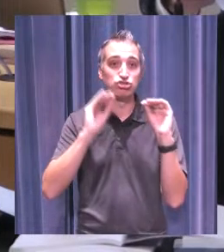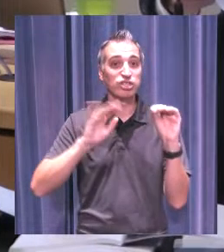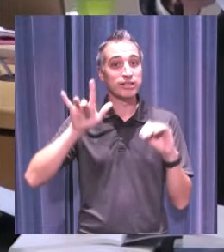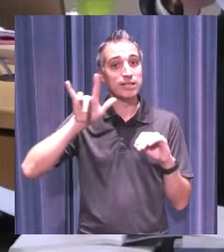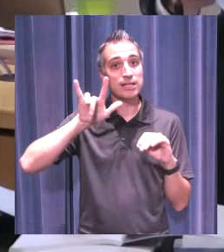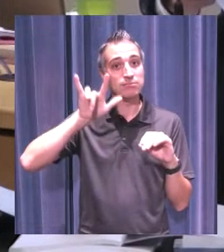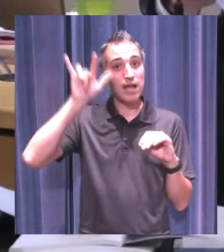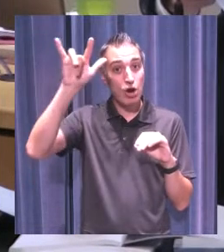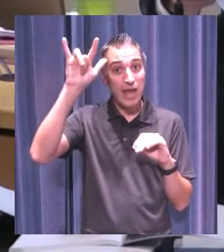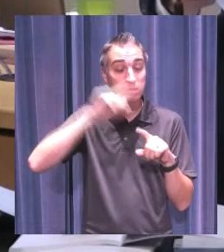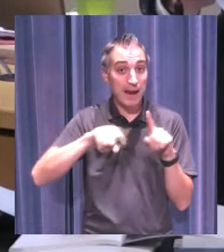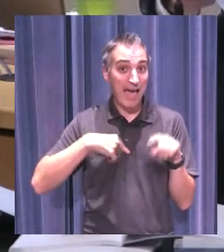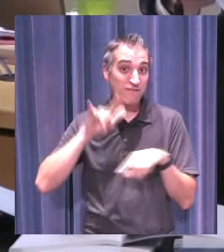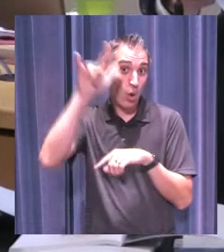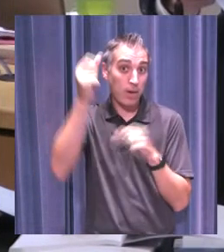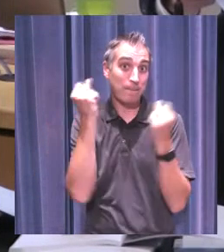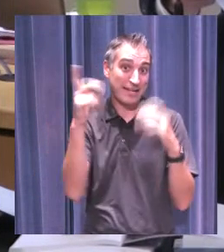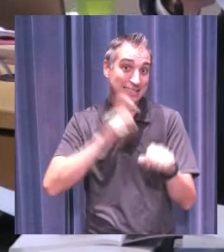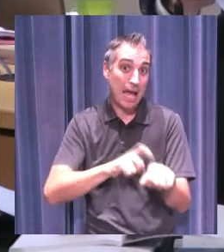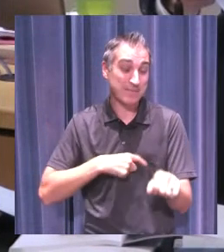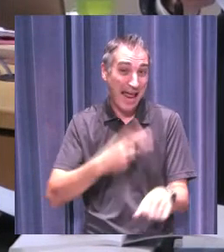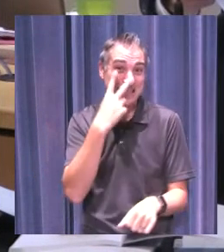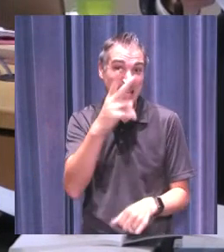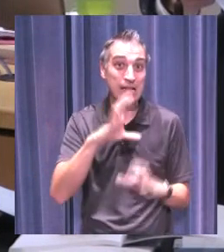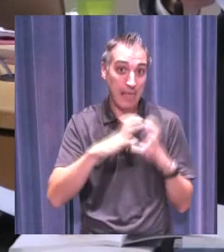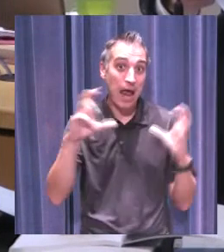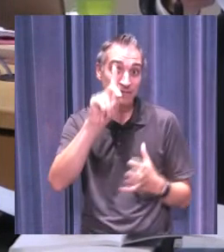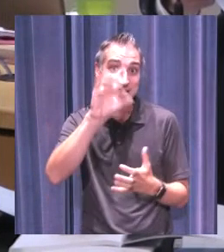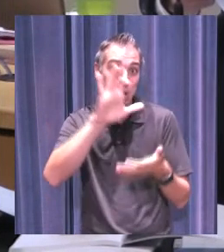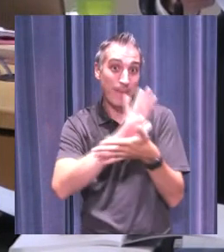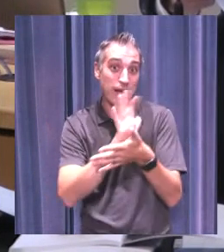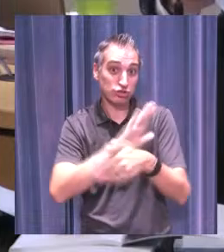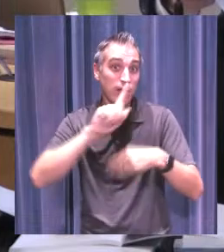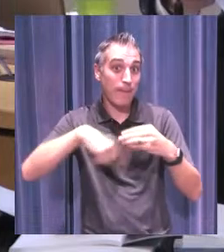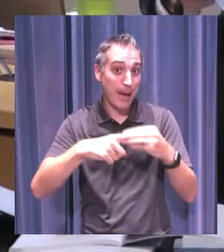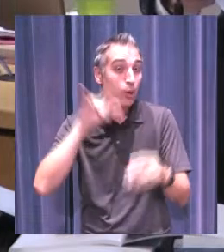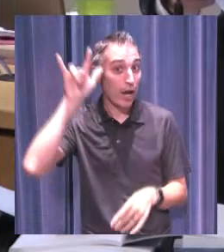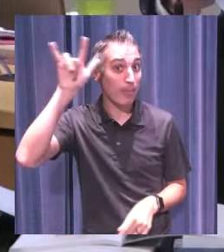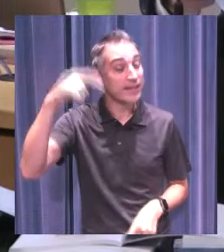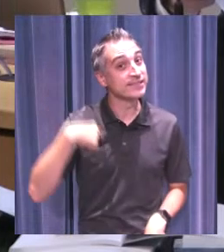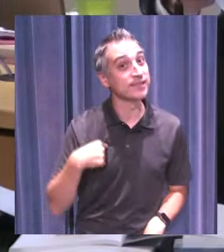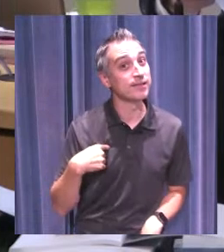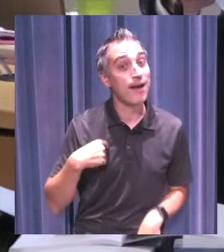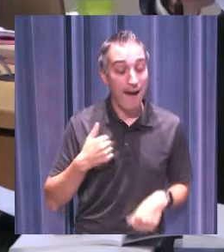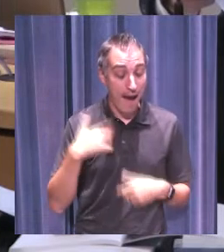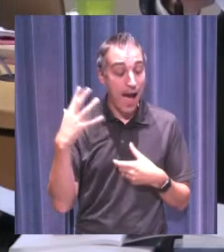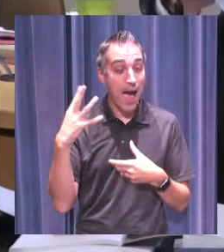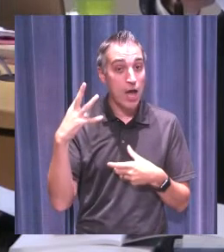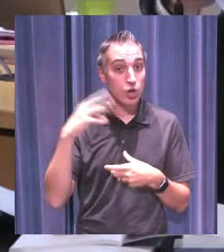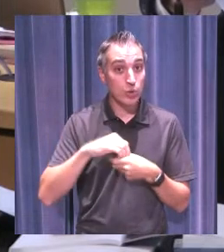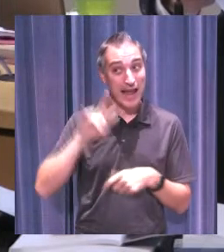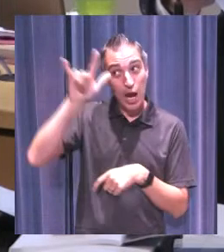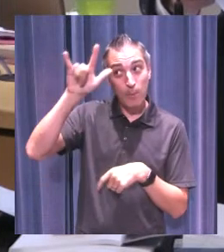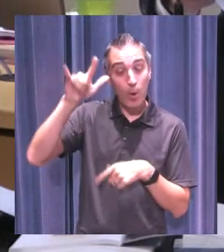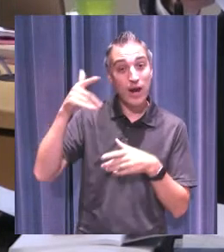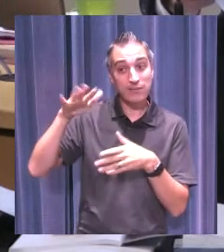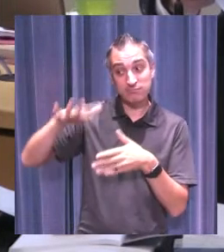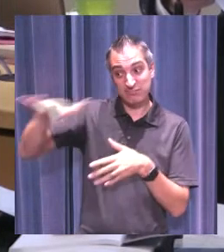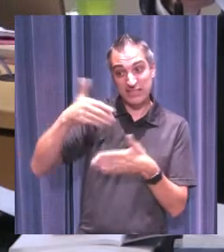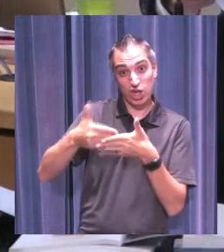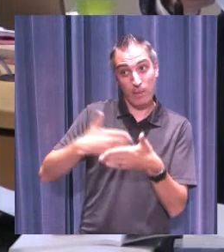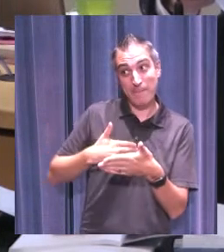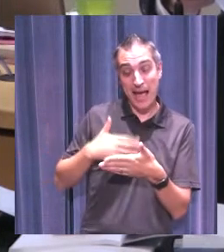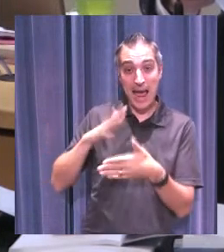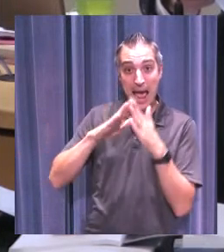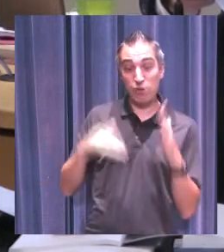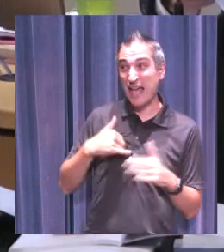have flown many times and I watch a lot of documentaries on airplanes. I even have an airport close to my house, so I see planes